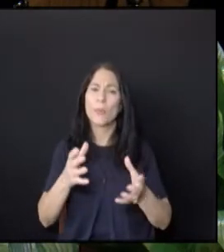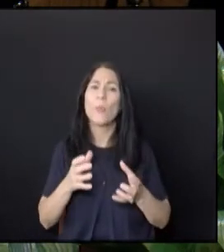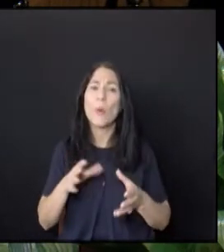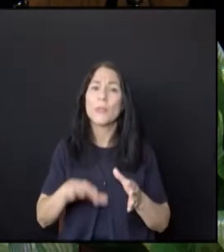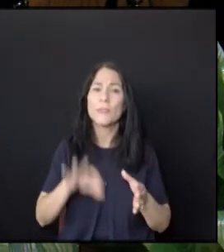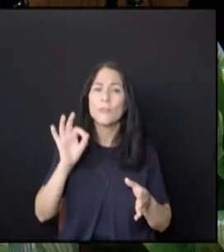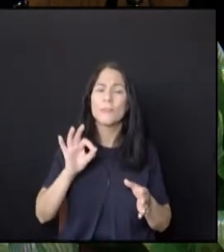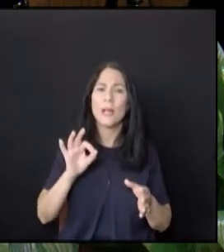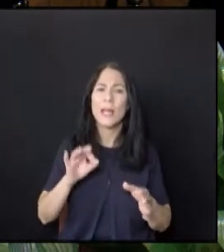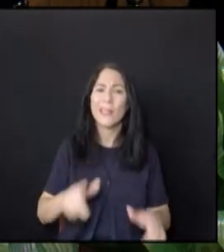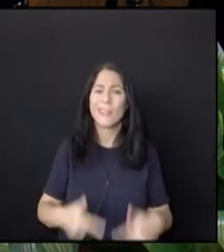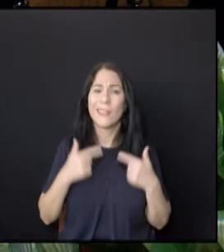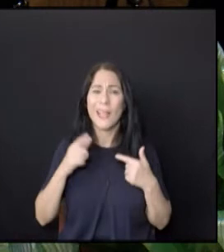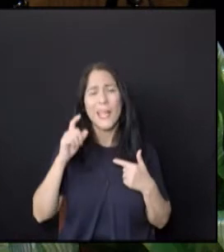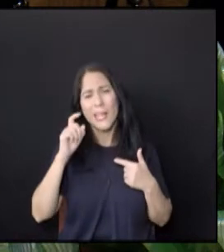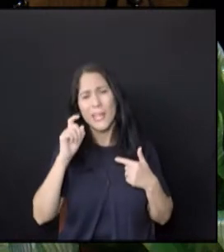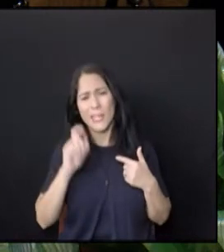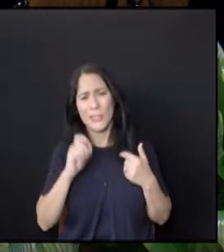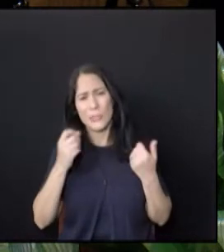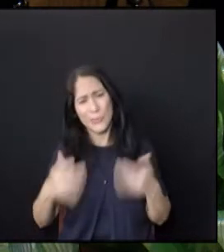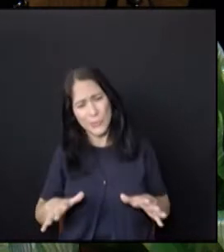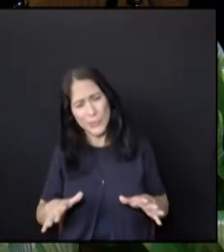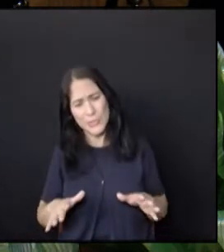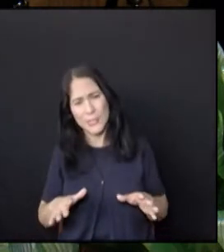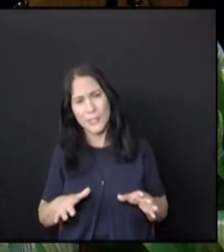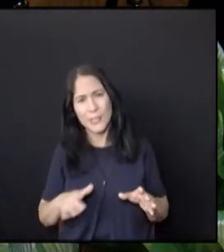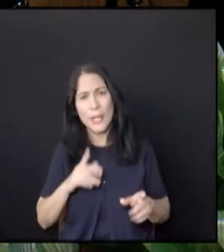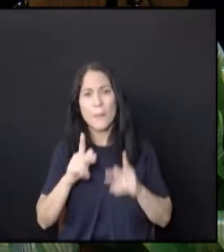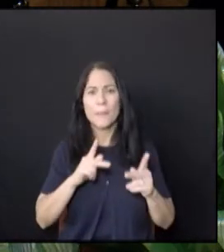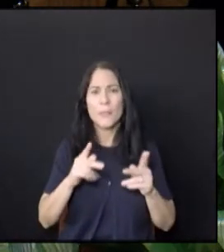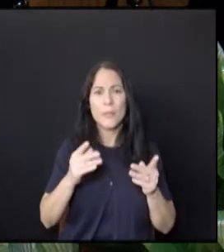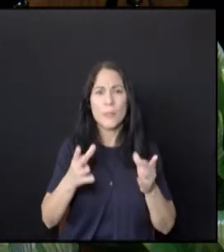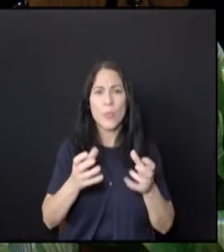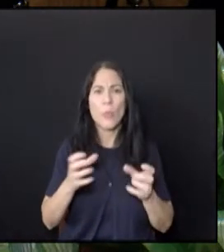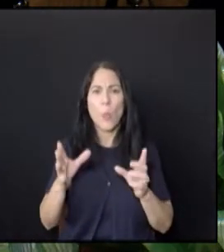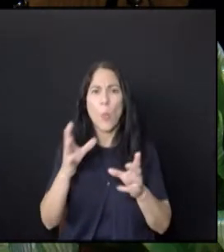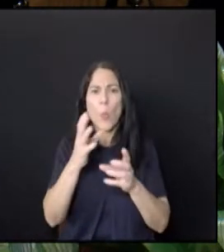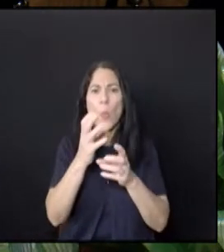must lose it and those who seek to hang on to their life